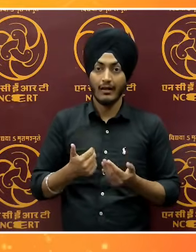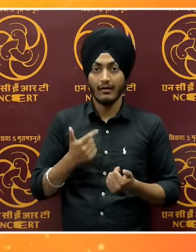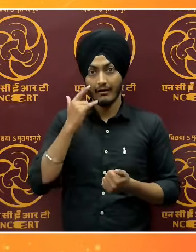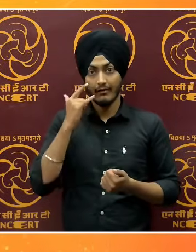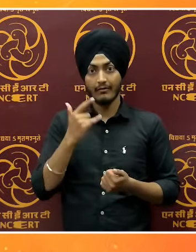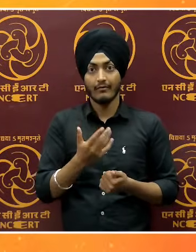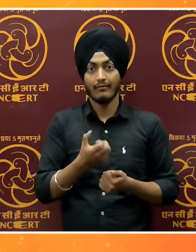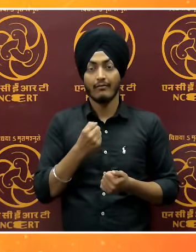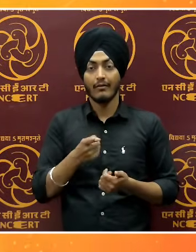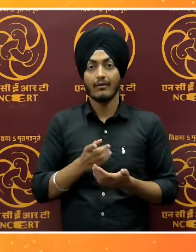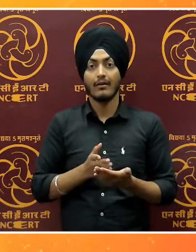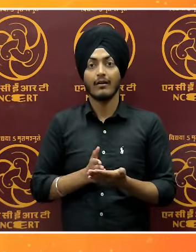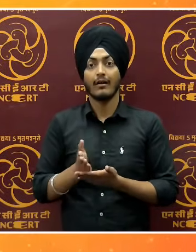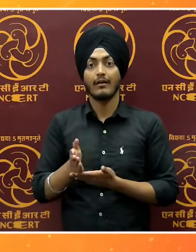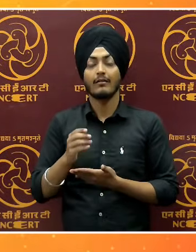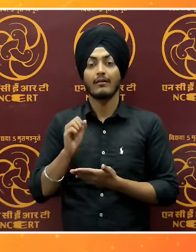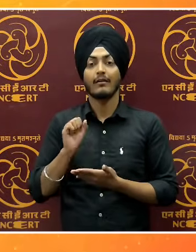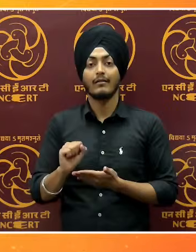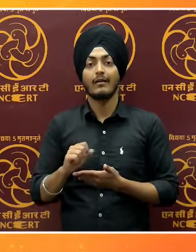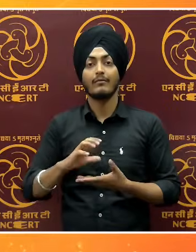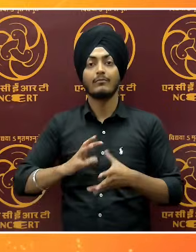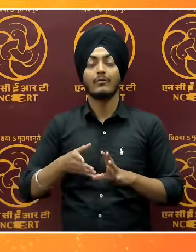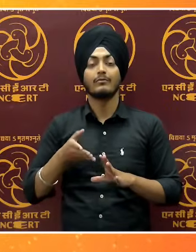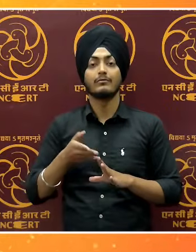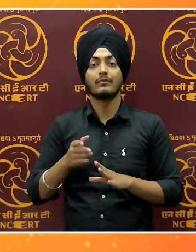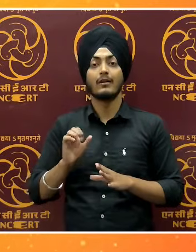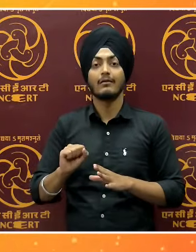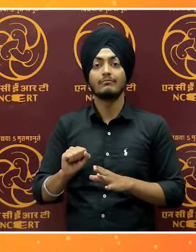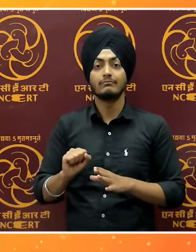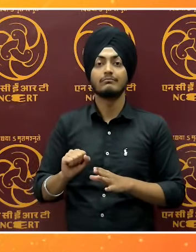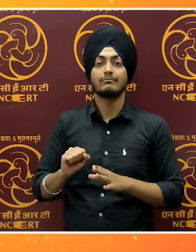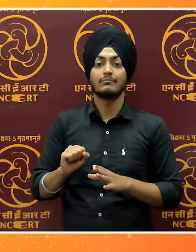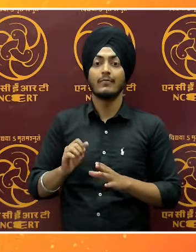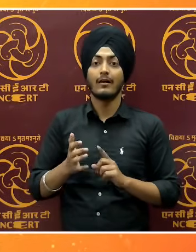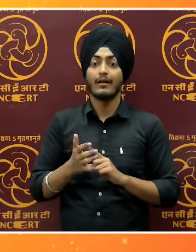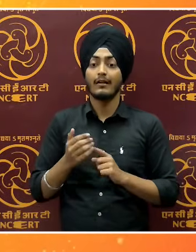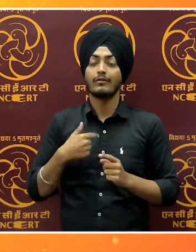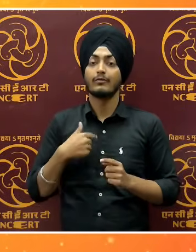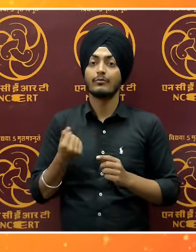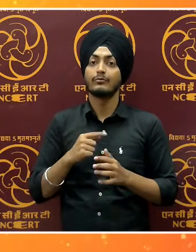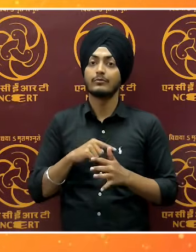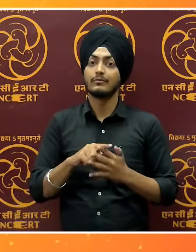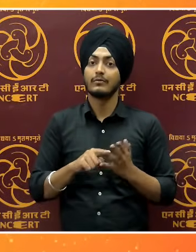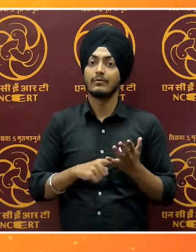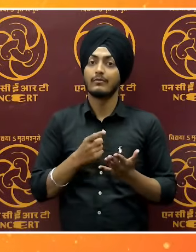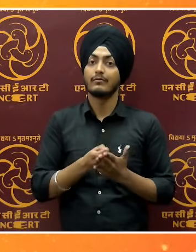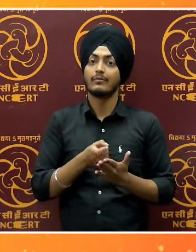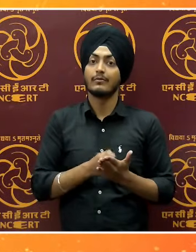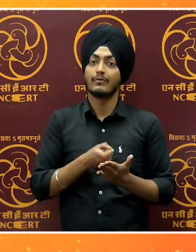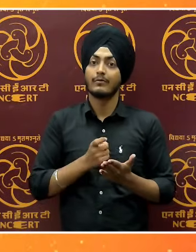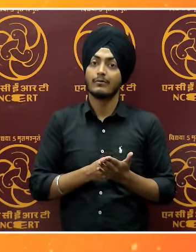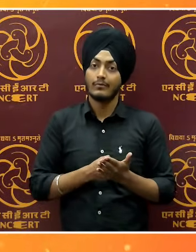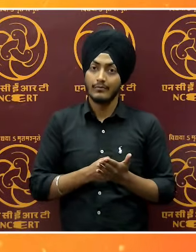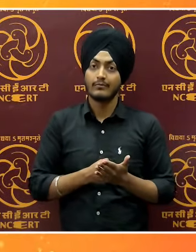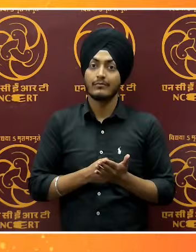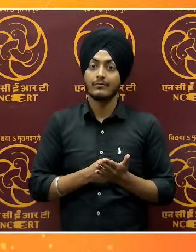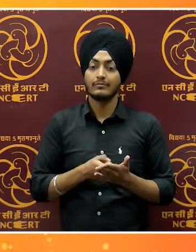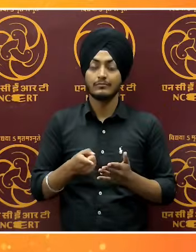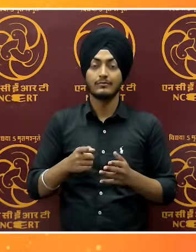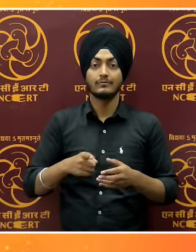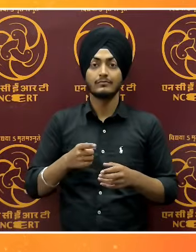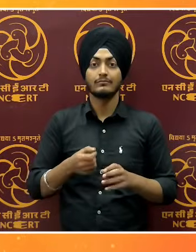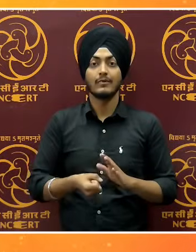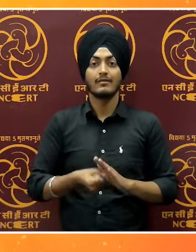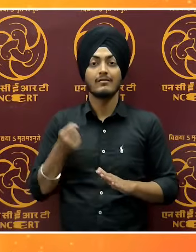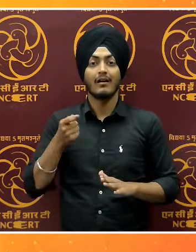the direction of motion of the conductor. For that we are using left hand rule. In generators we are